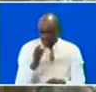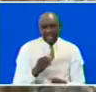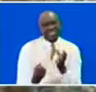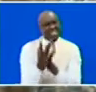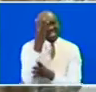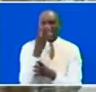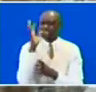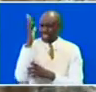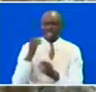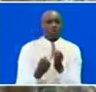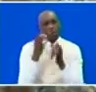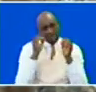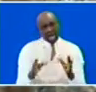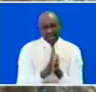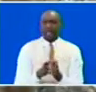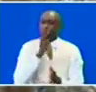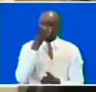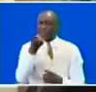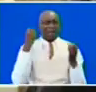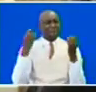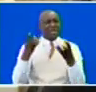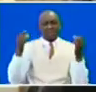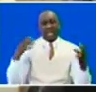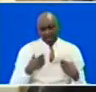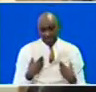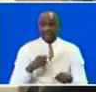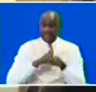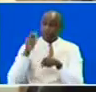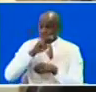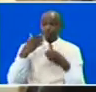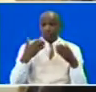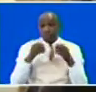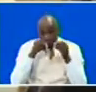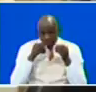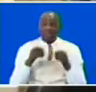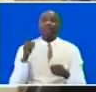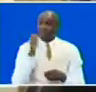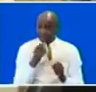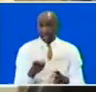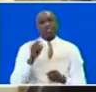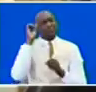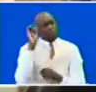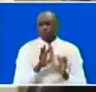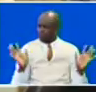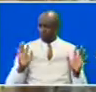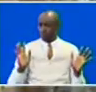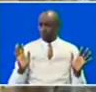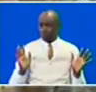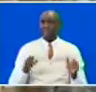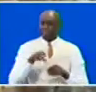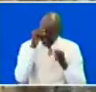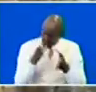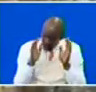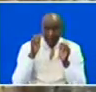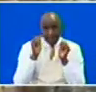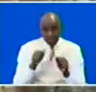up. In the sea is a lot of plastic, you know. When you're using plastic, it's not the end. Please don't throw plastic. Find a way that